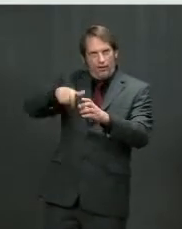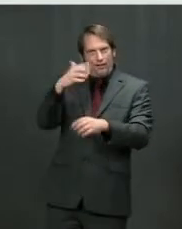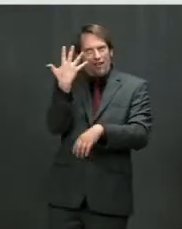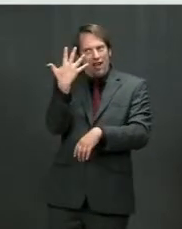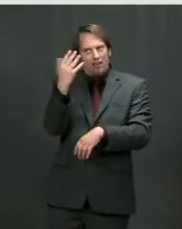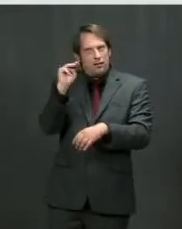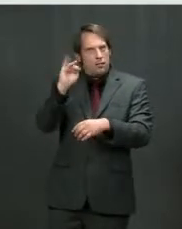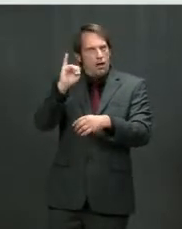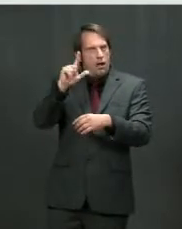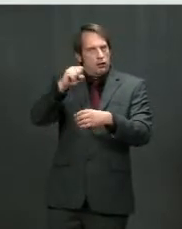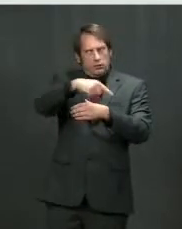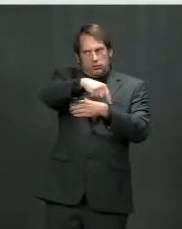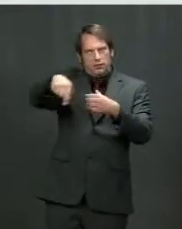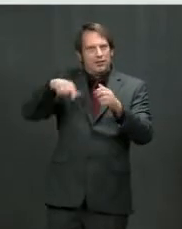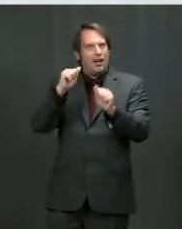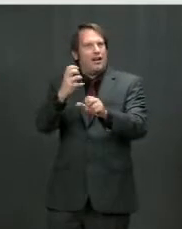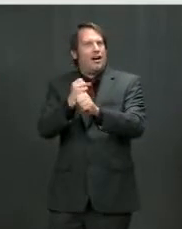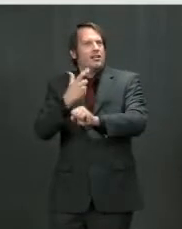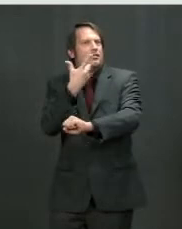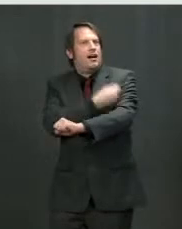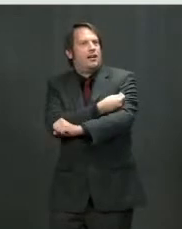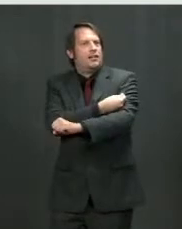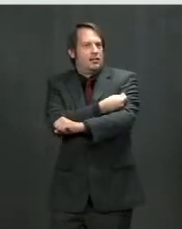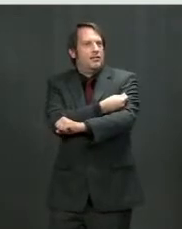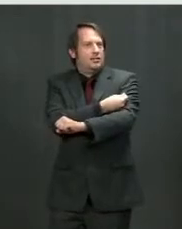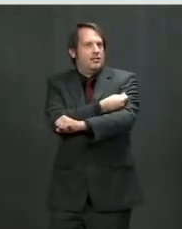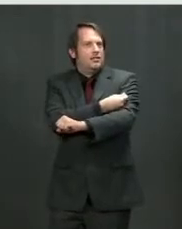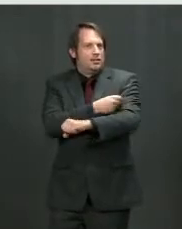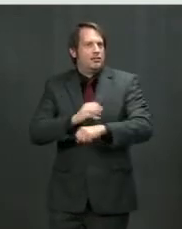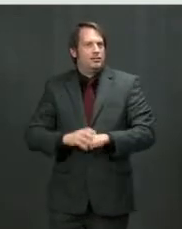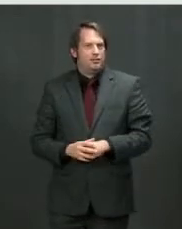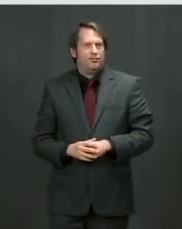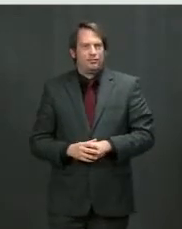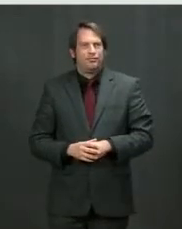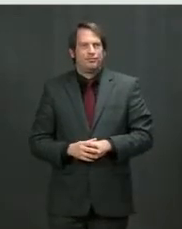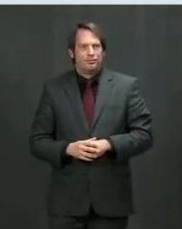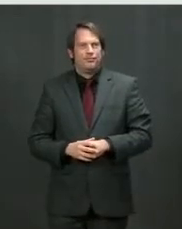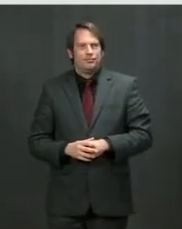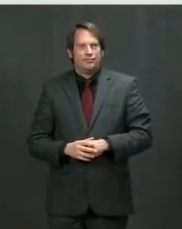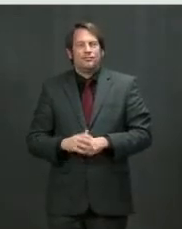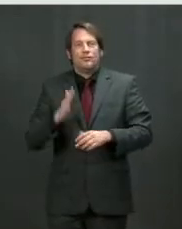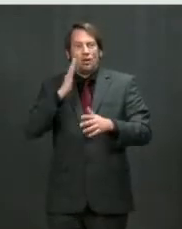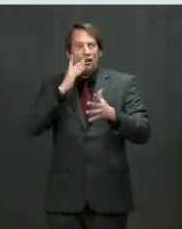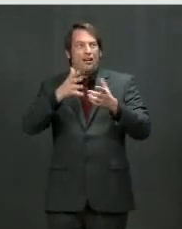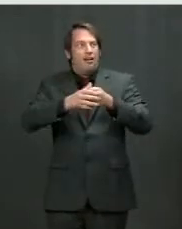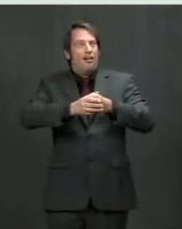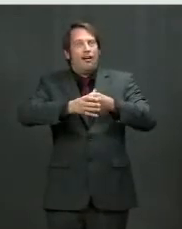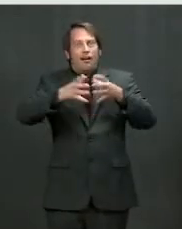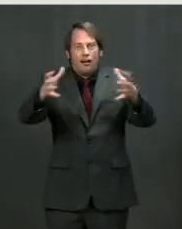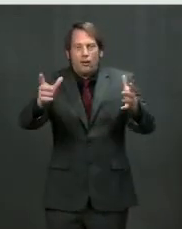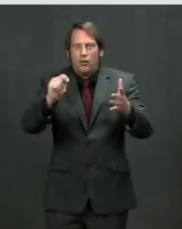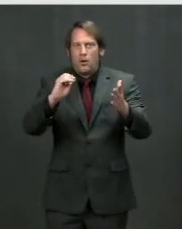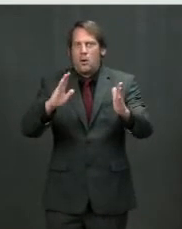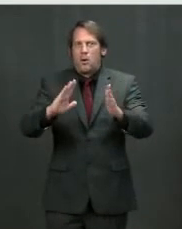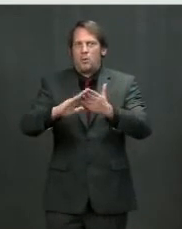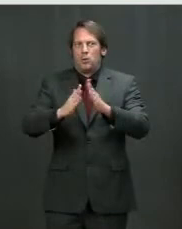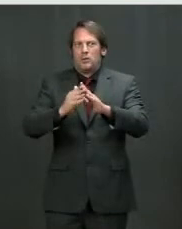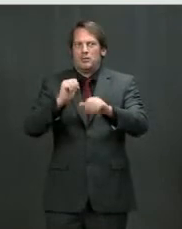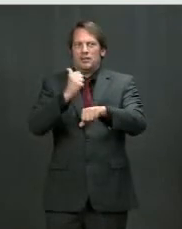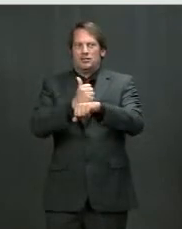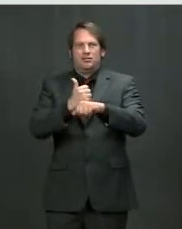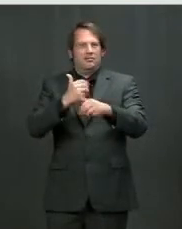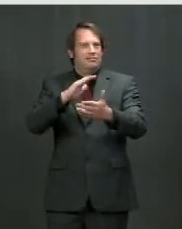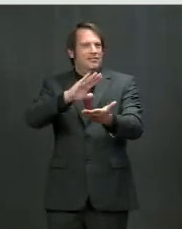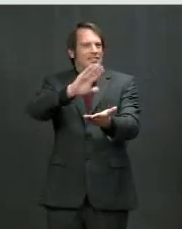we're announcing today that we are expanding our community health center vaccine program so that the nearly 1,400 community health